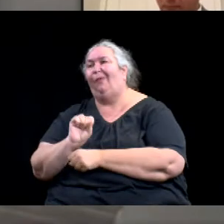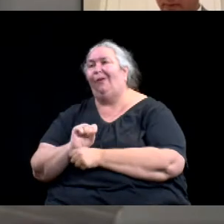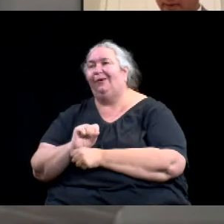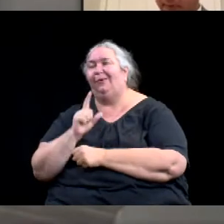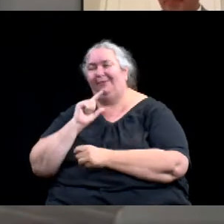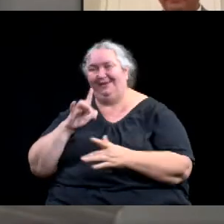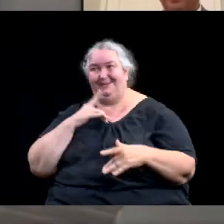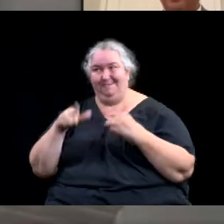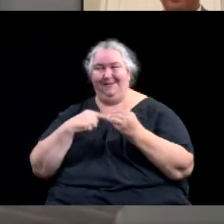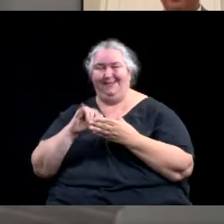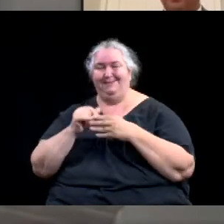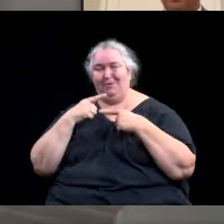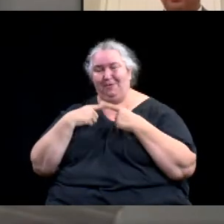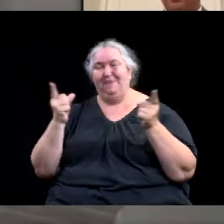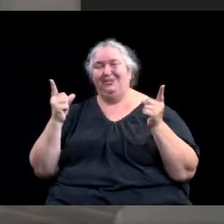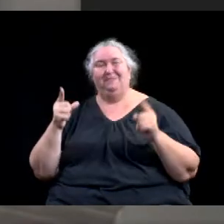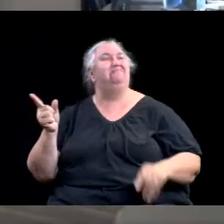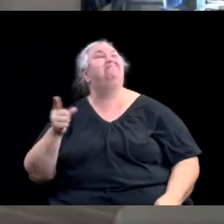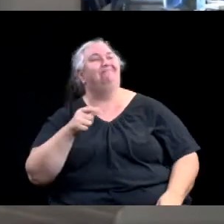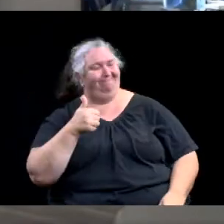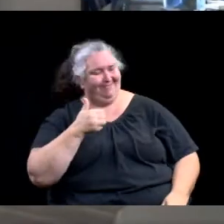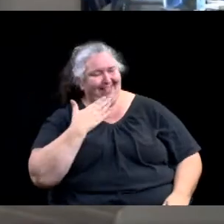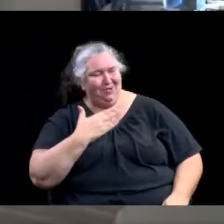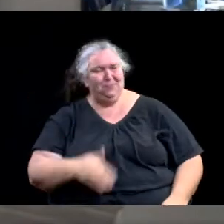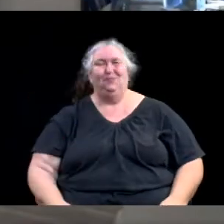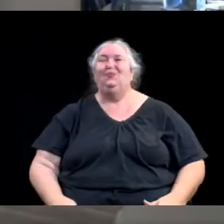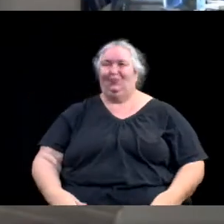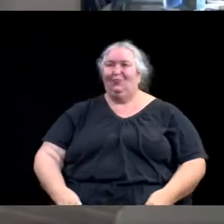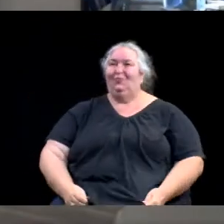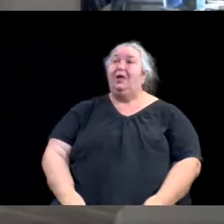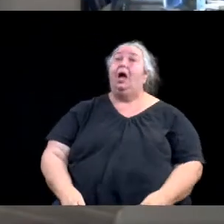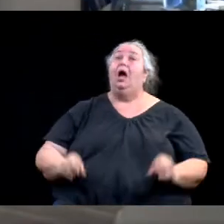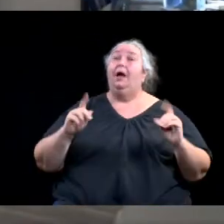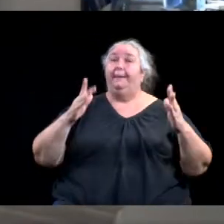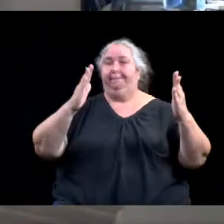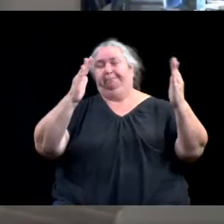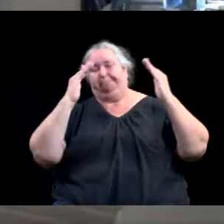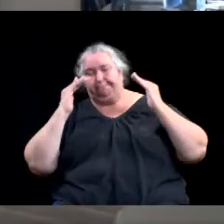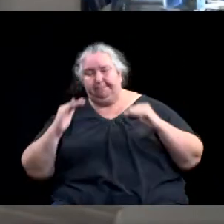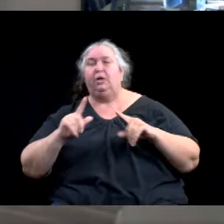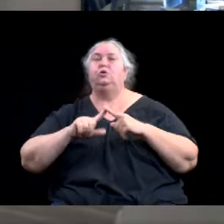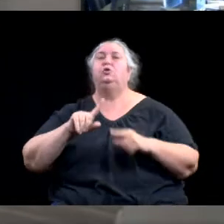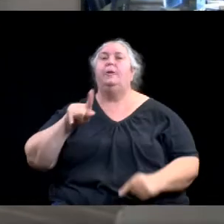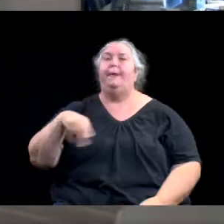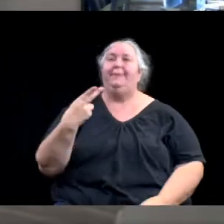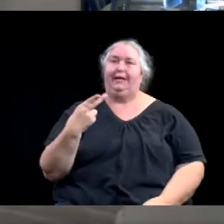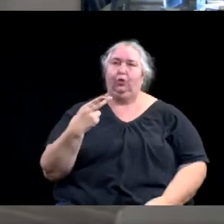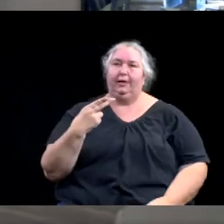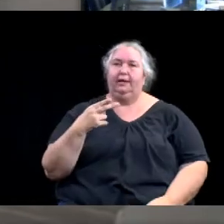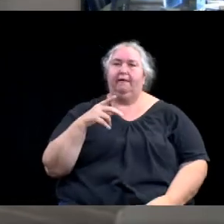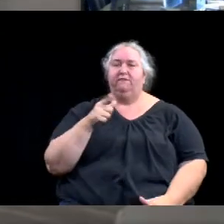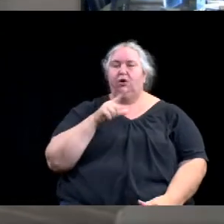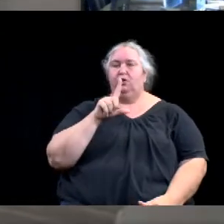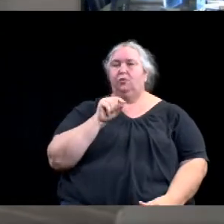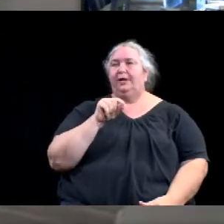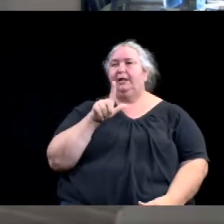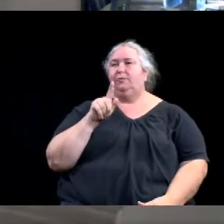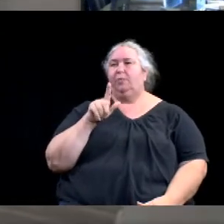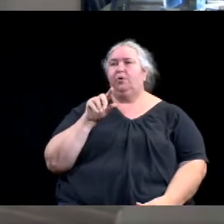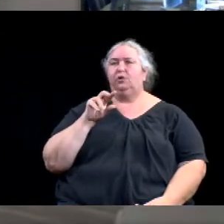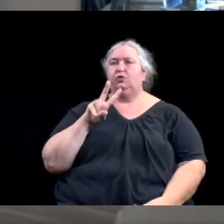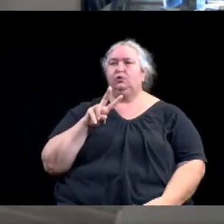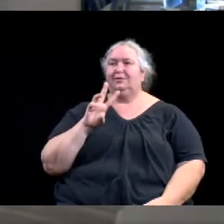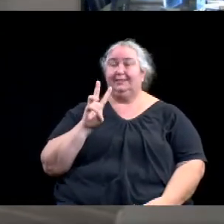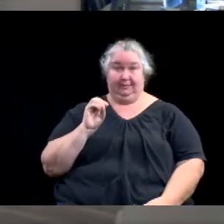is 2021-260, which is a public hearing in consideration of an